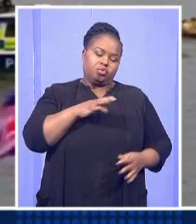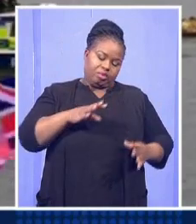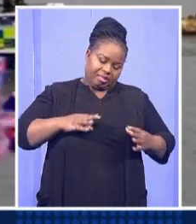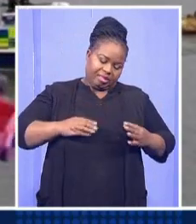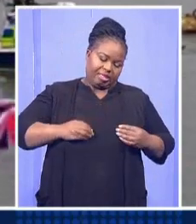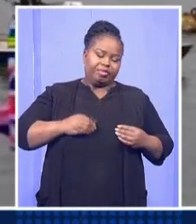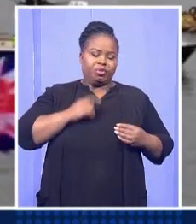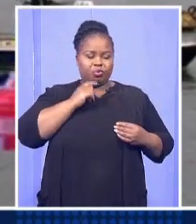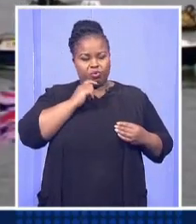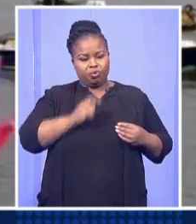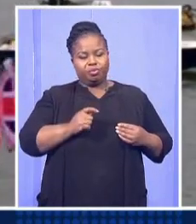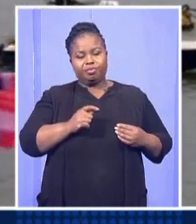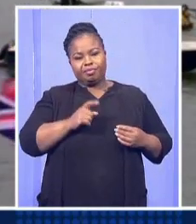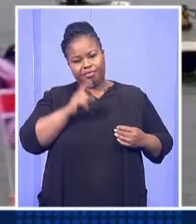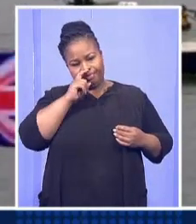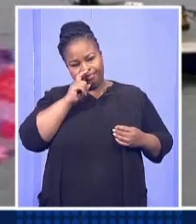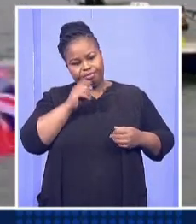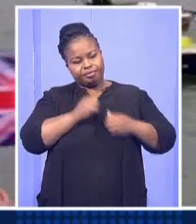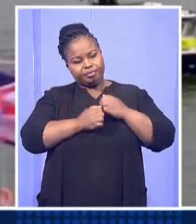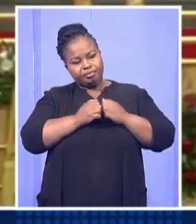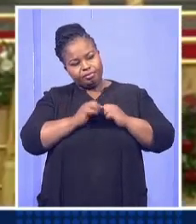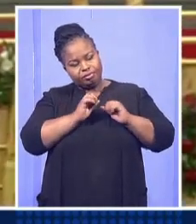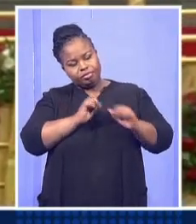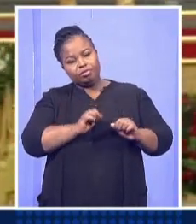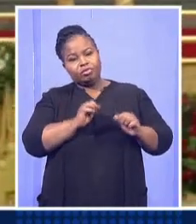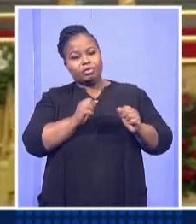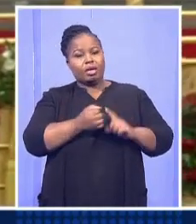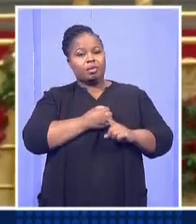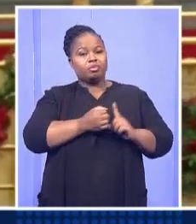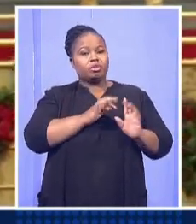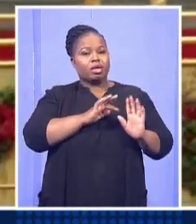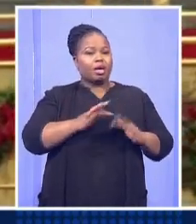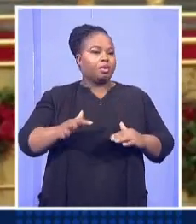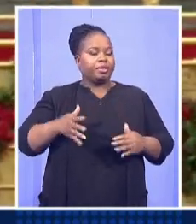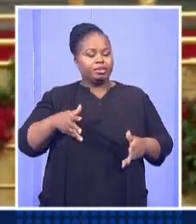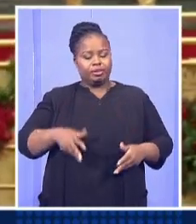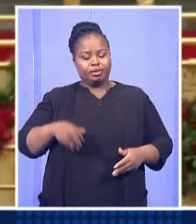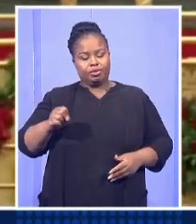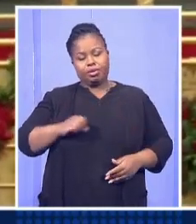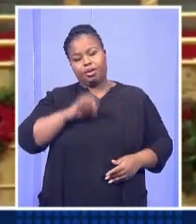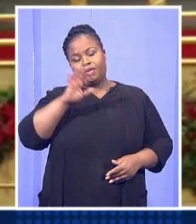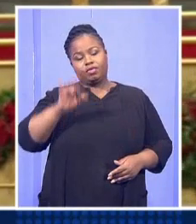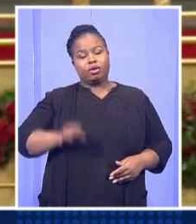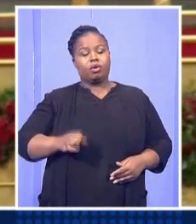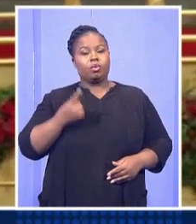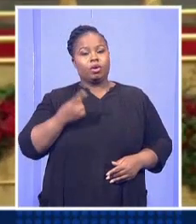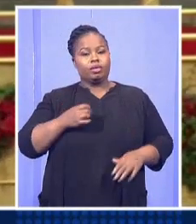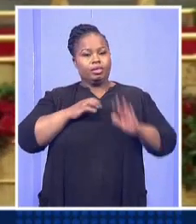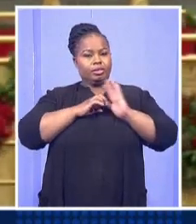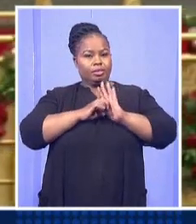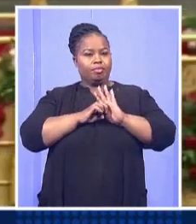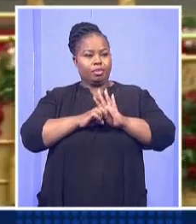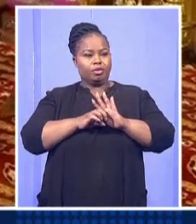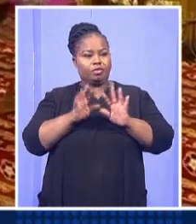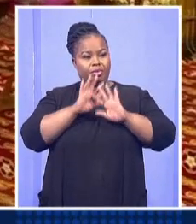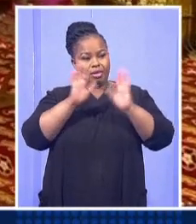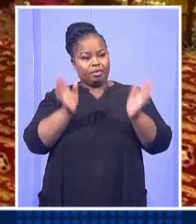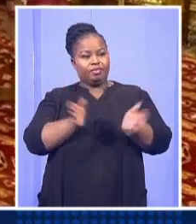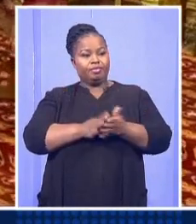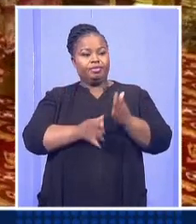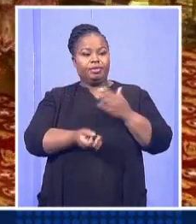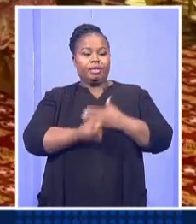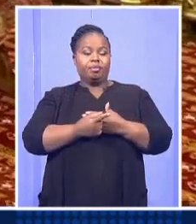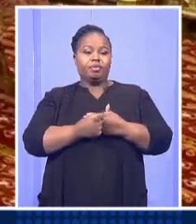their ancestors were brutalized by colonialism. Here in South Africa, the example that we could take from what has been happening towards